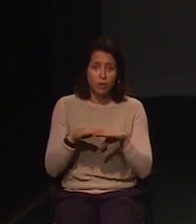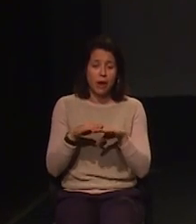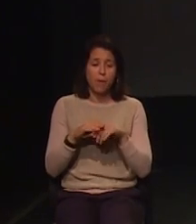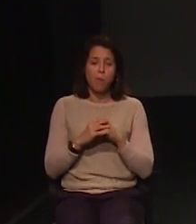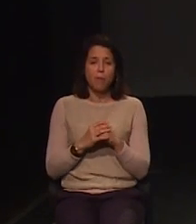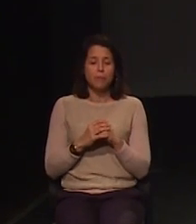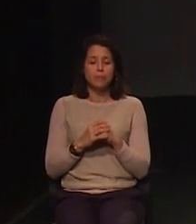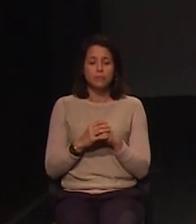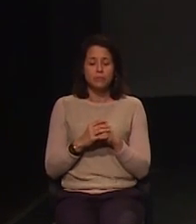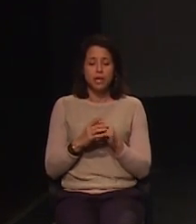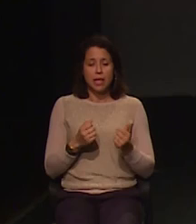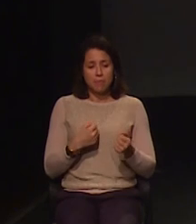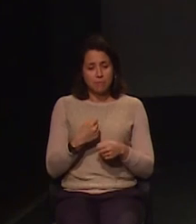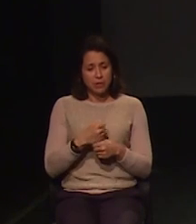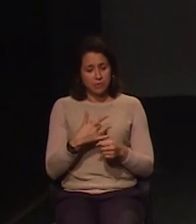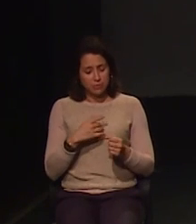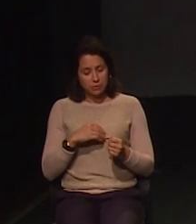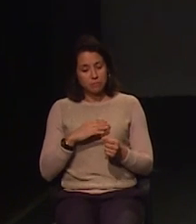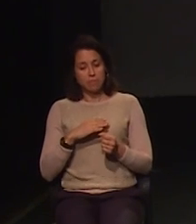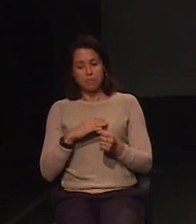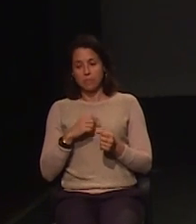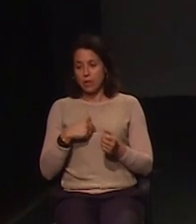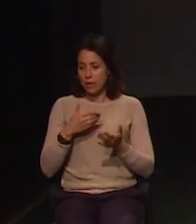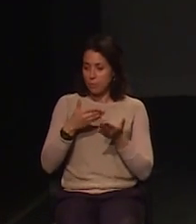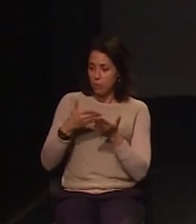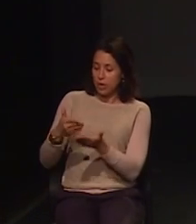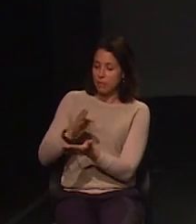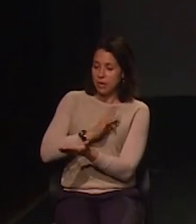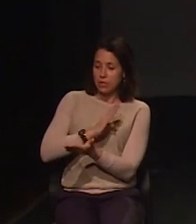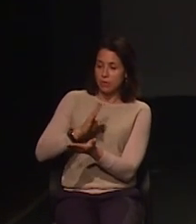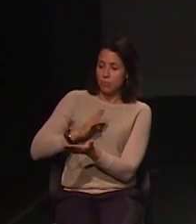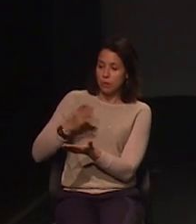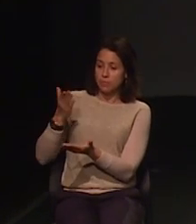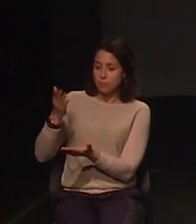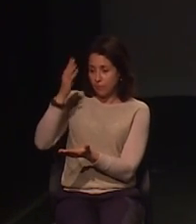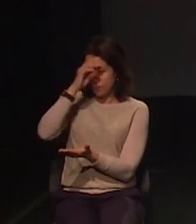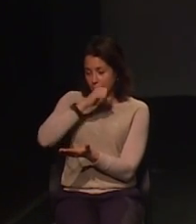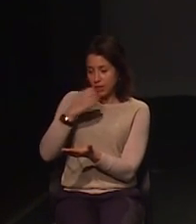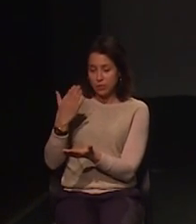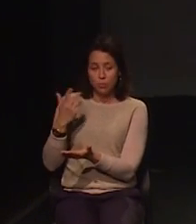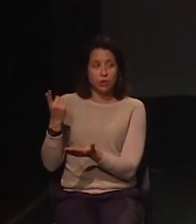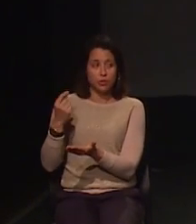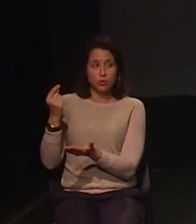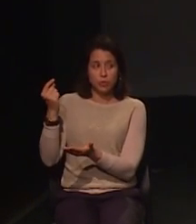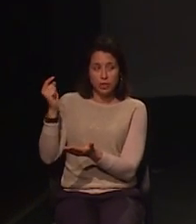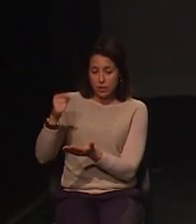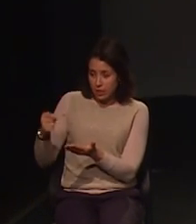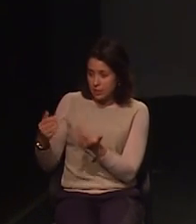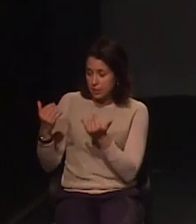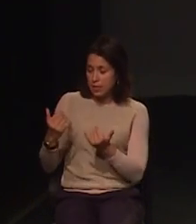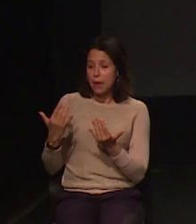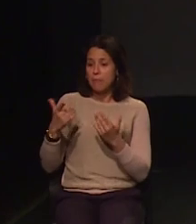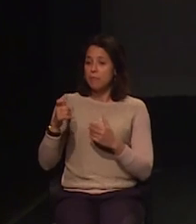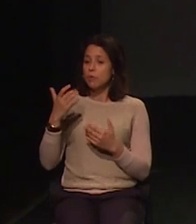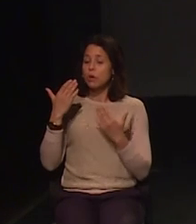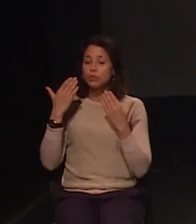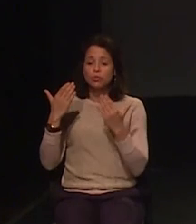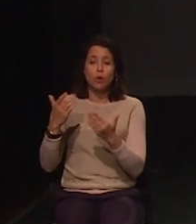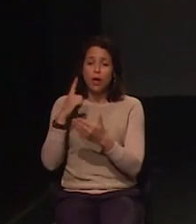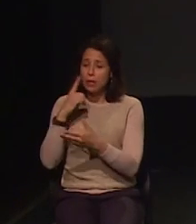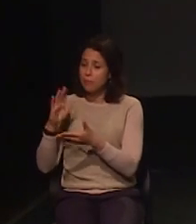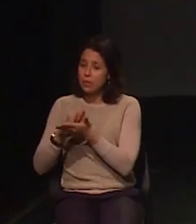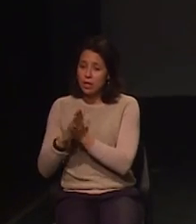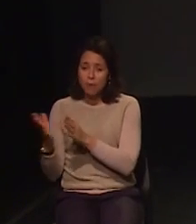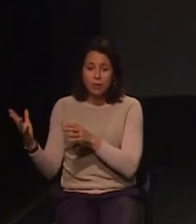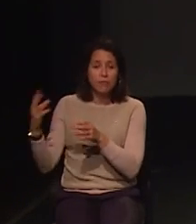actually take back to my board and say, guess what, they're doing this now. Maybe you'd like to cut a ribbon, you know, at one of